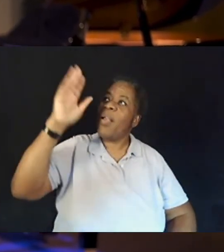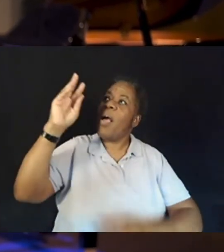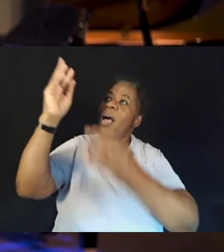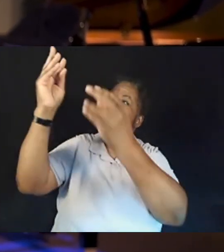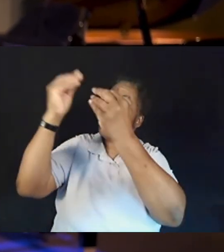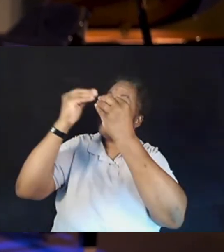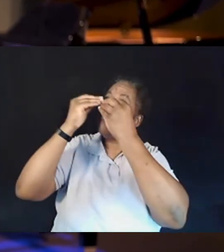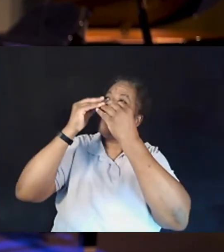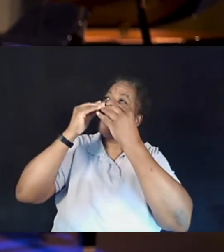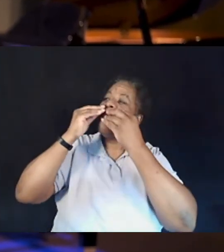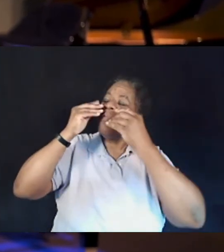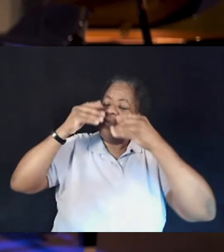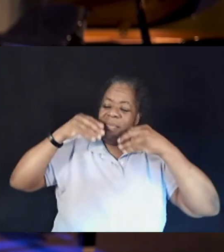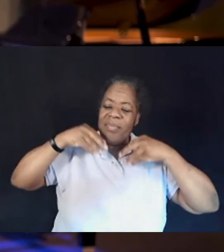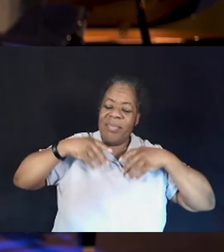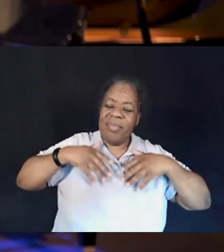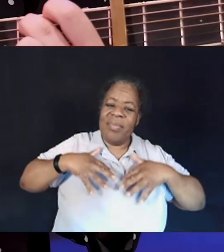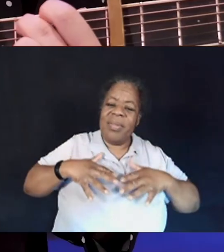all I do.